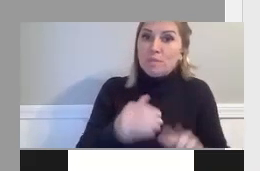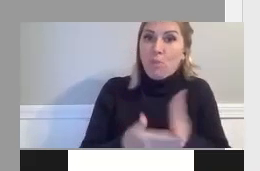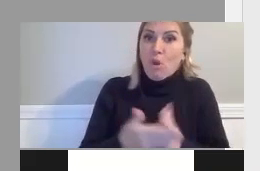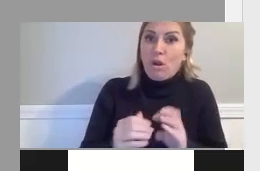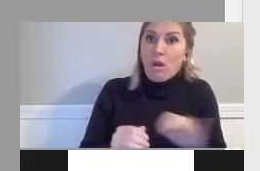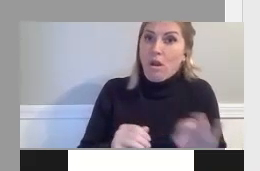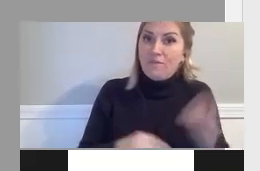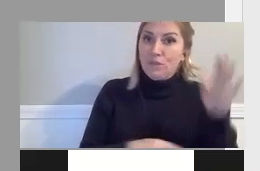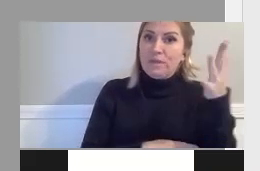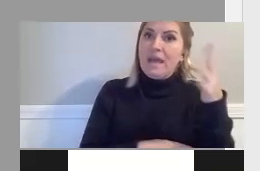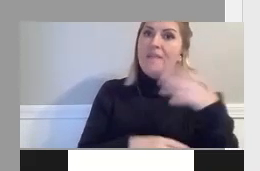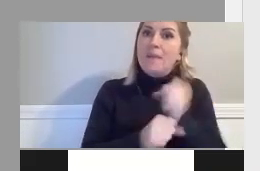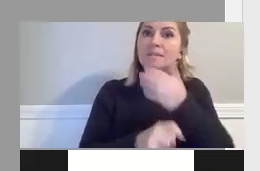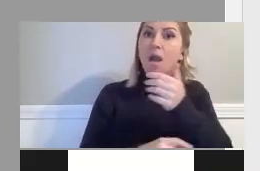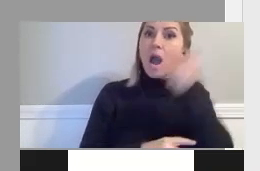makes your algorithm optimal.